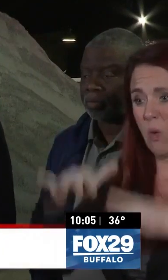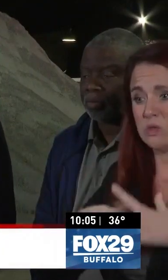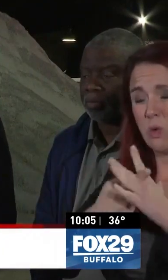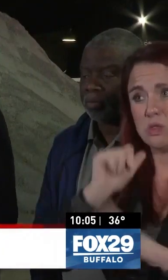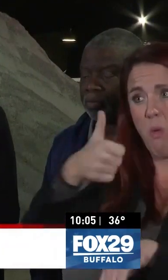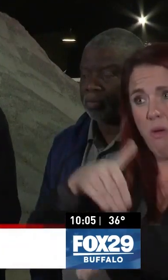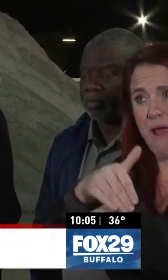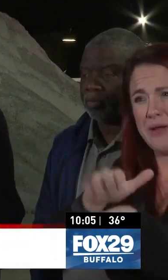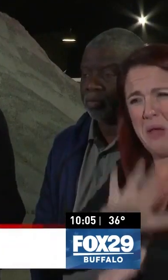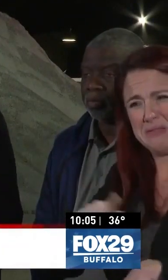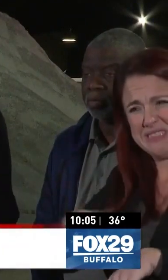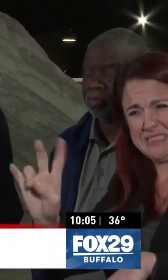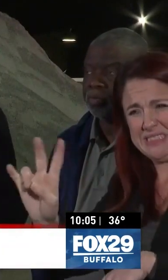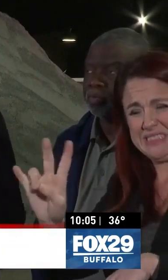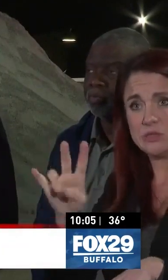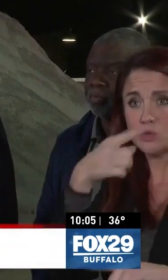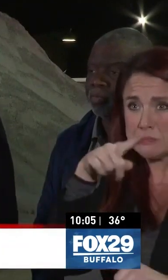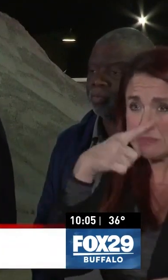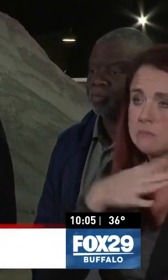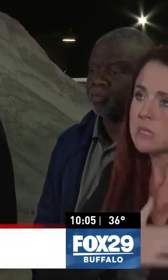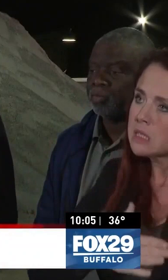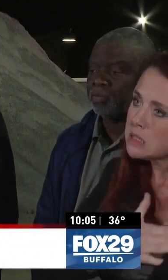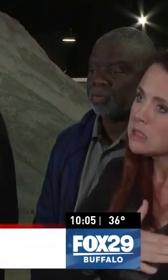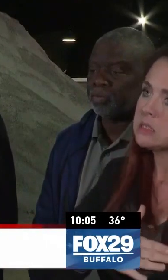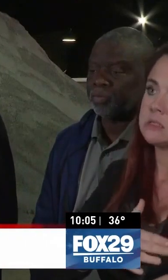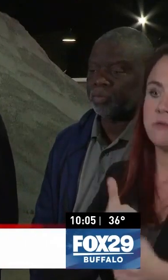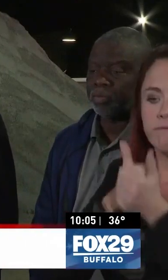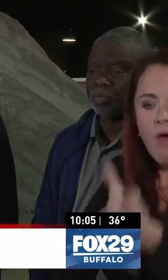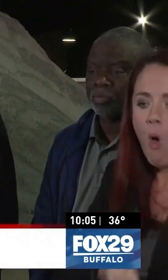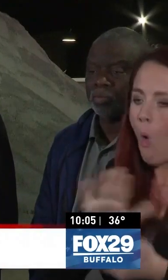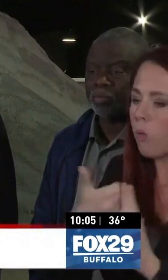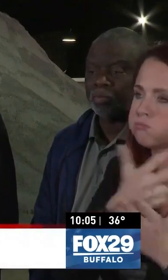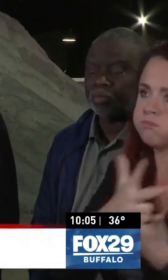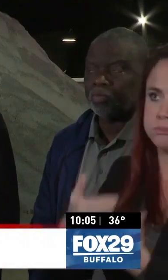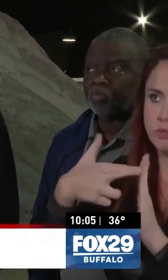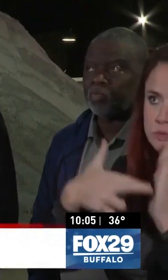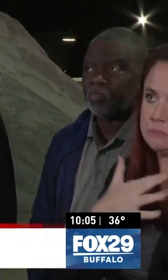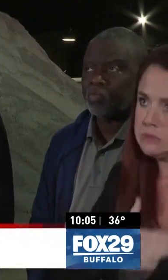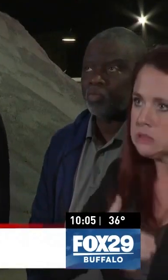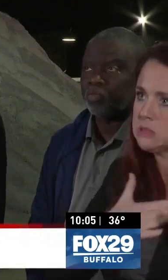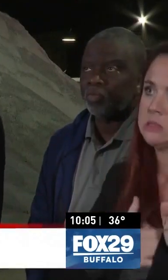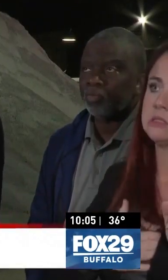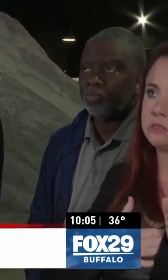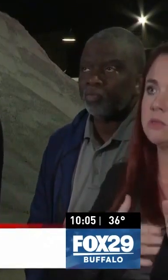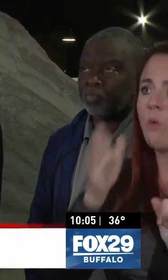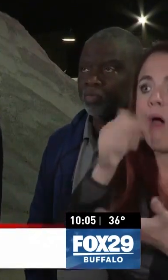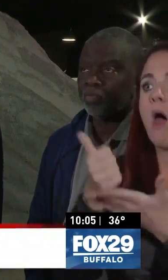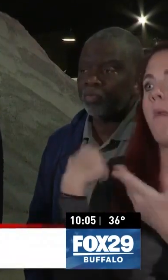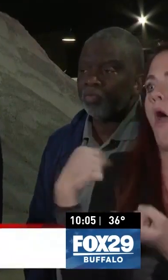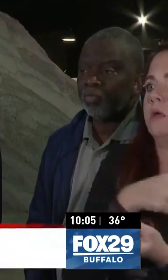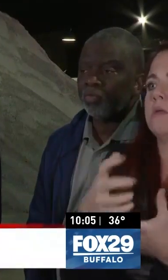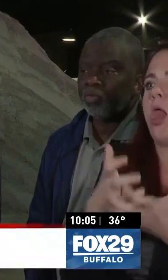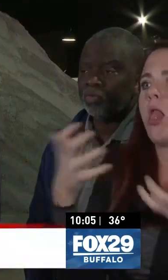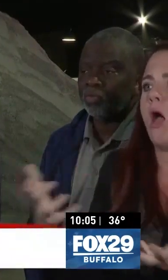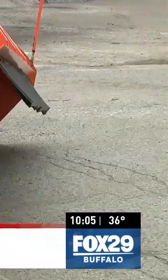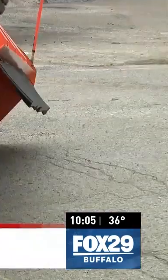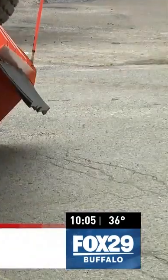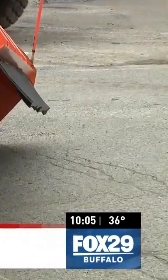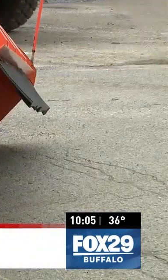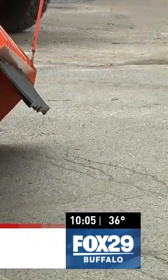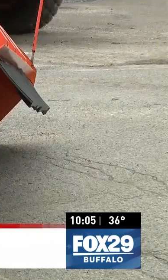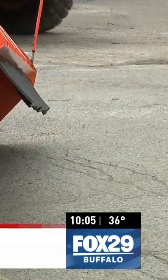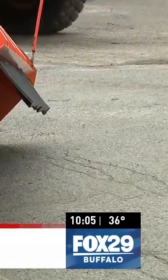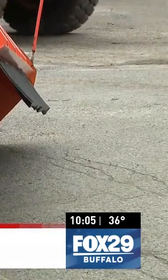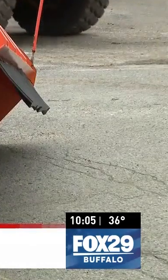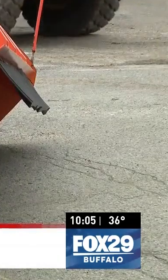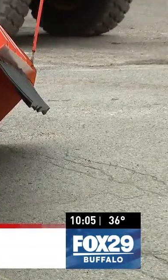maybe 7 o'clock we're seeing. So if you can get your cars in place to follow those parking guidelines, that's really going to help us from a coordination standpoint.